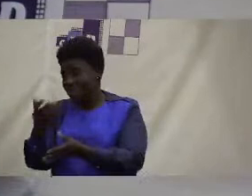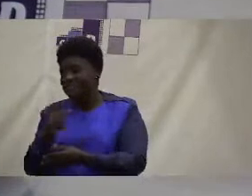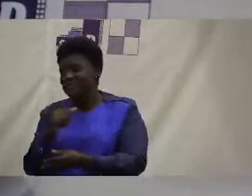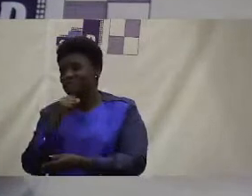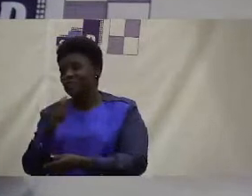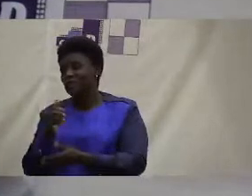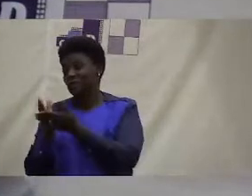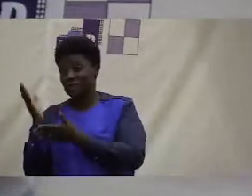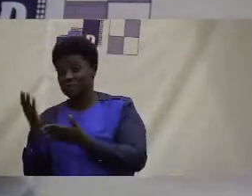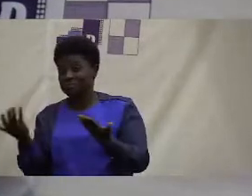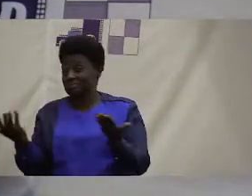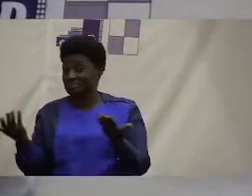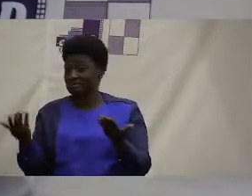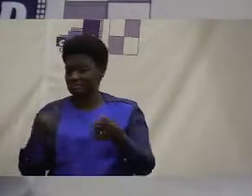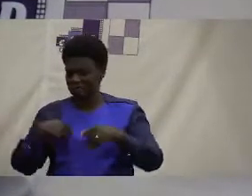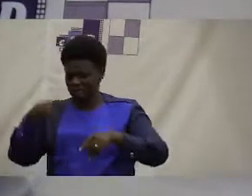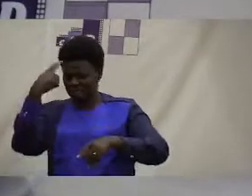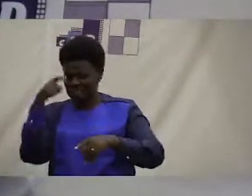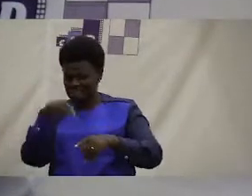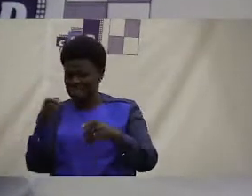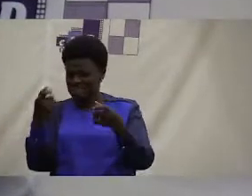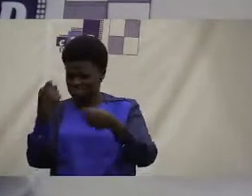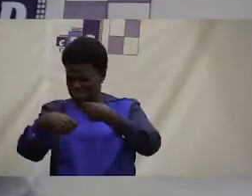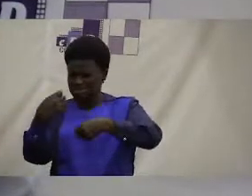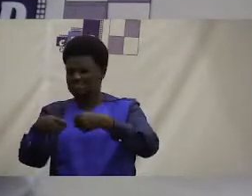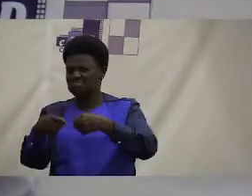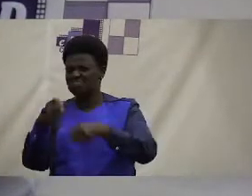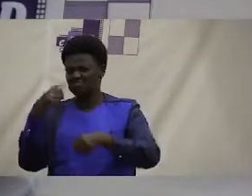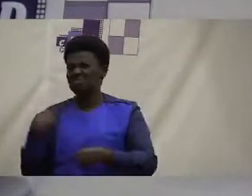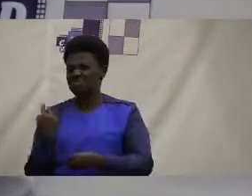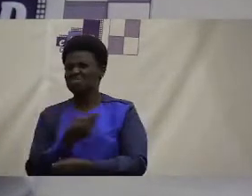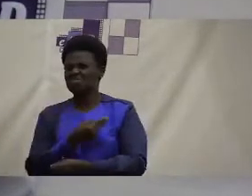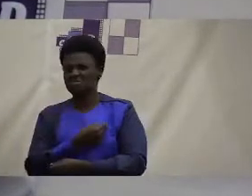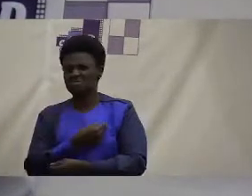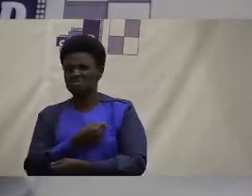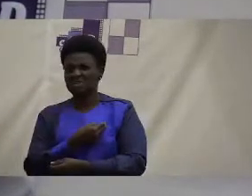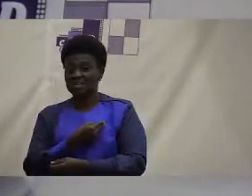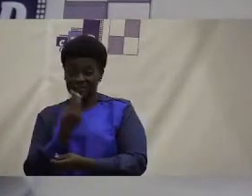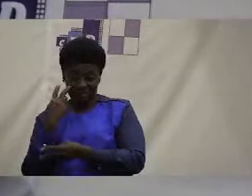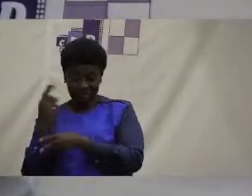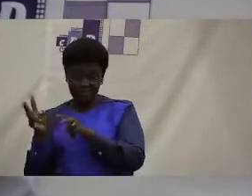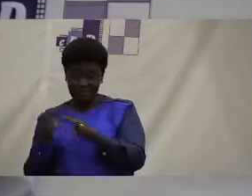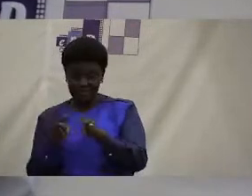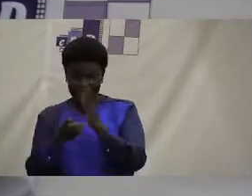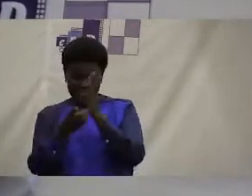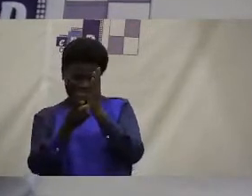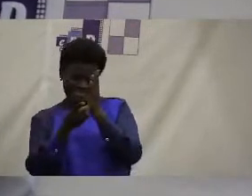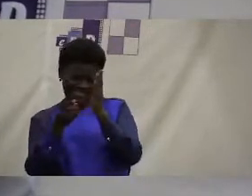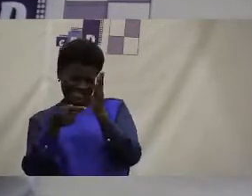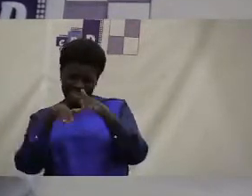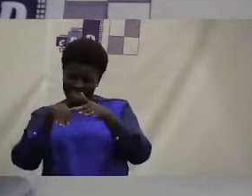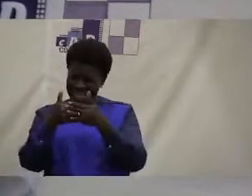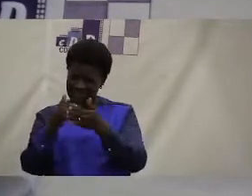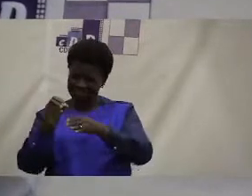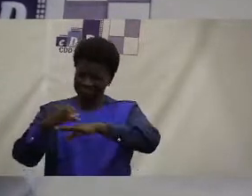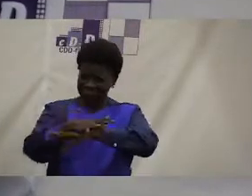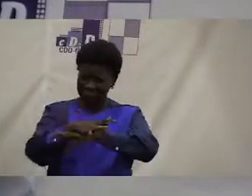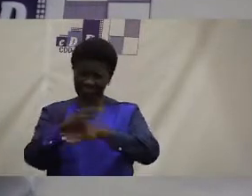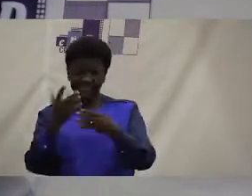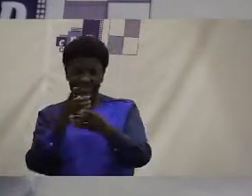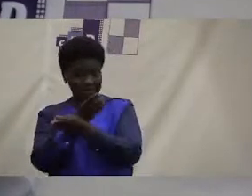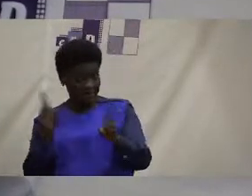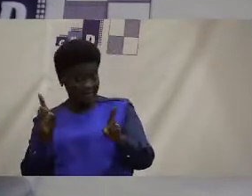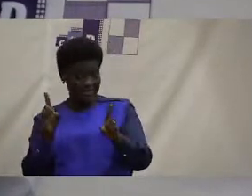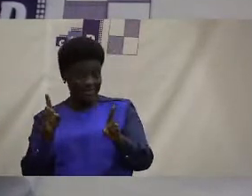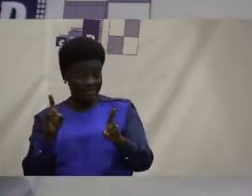the challenge. And I think it's really a challenge for us as well. If we start looking at it on how it affects democracy in